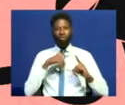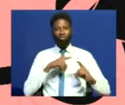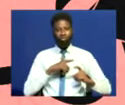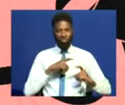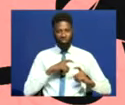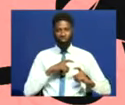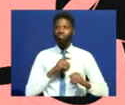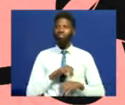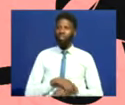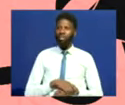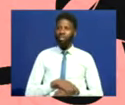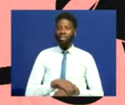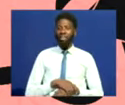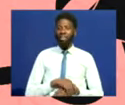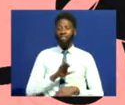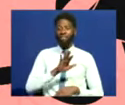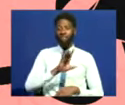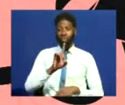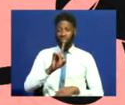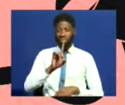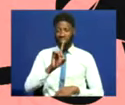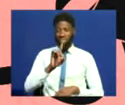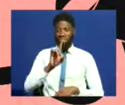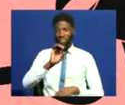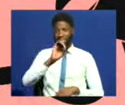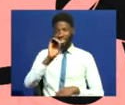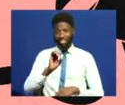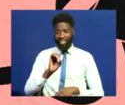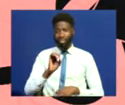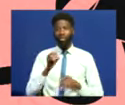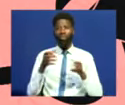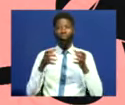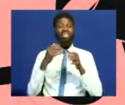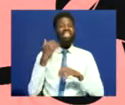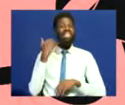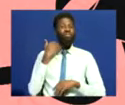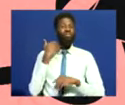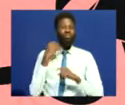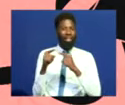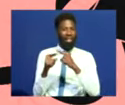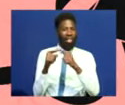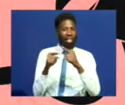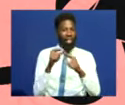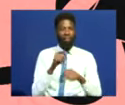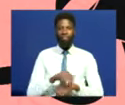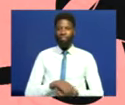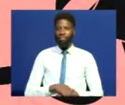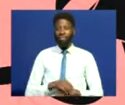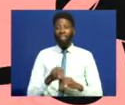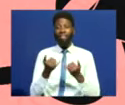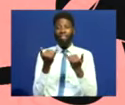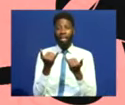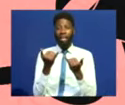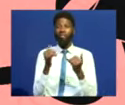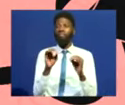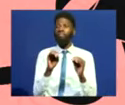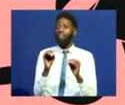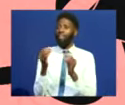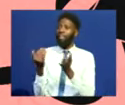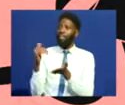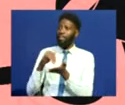unknown people. Now, that is from the source, which is the Code for Africa. Let's head over to a period where we